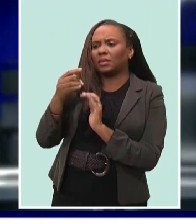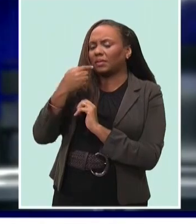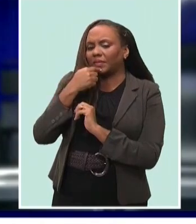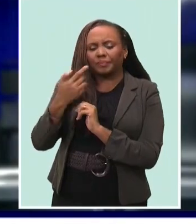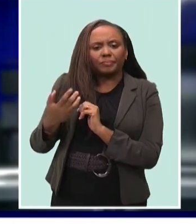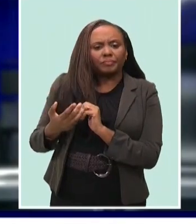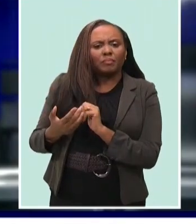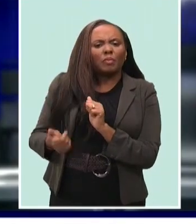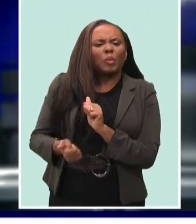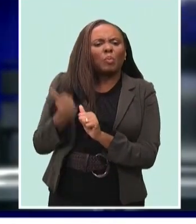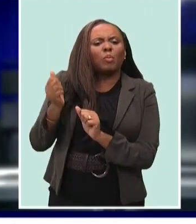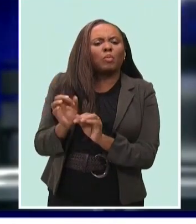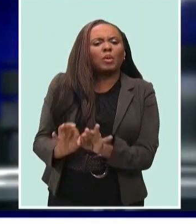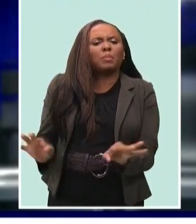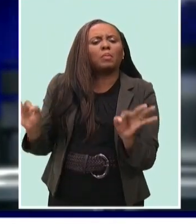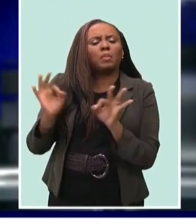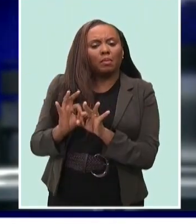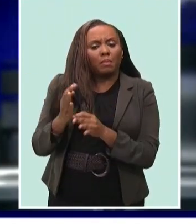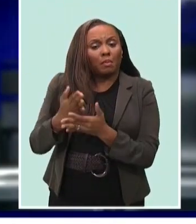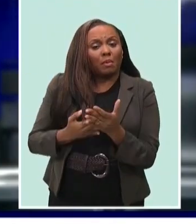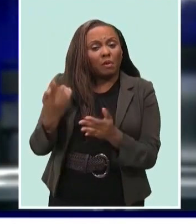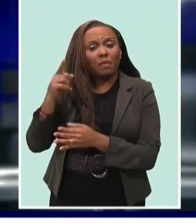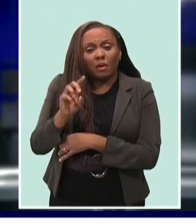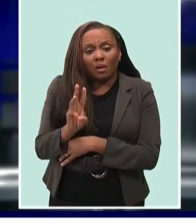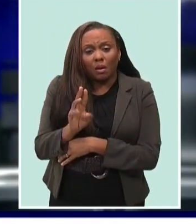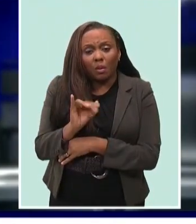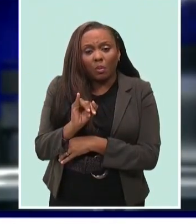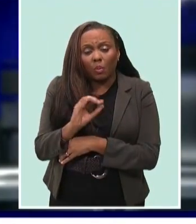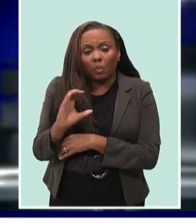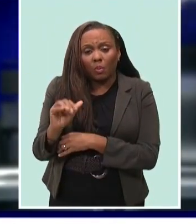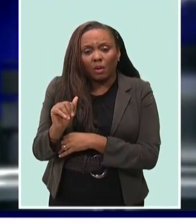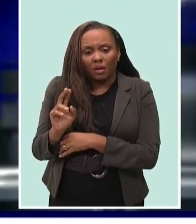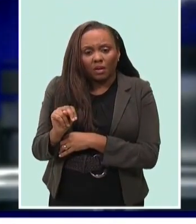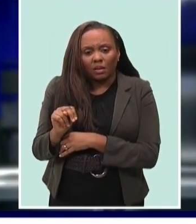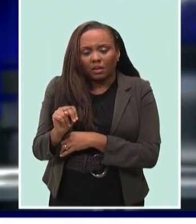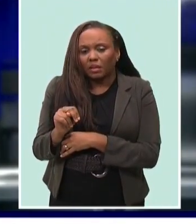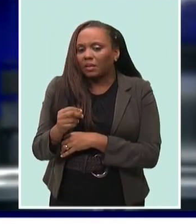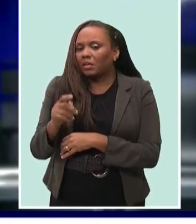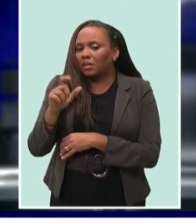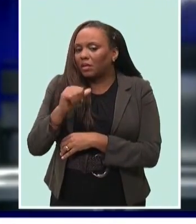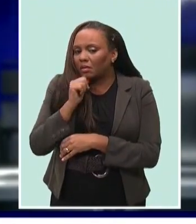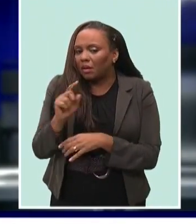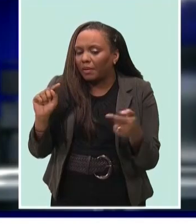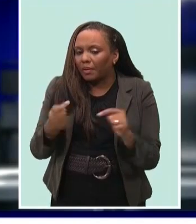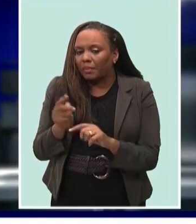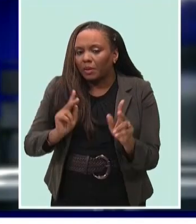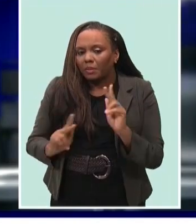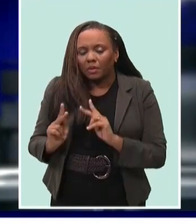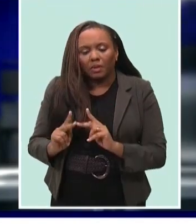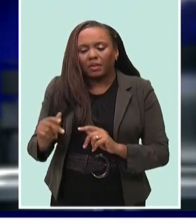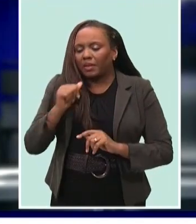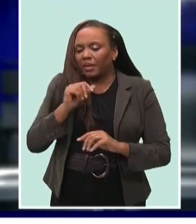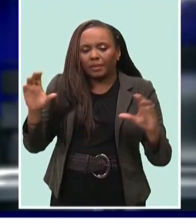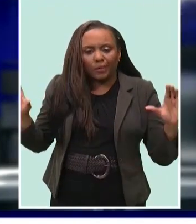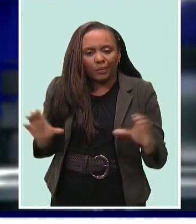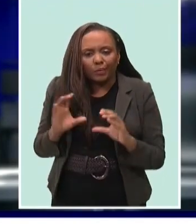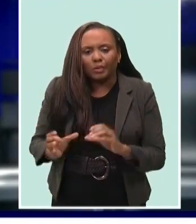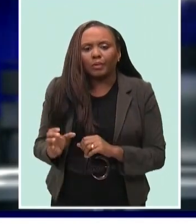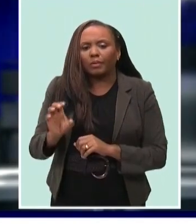that the most important tenet of Wiccan faith system is to harm none, adding that they do not